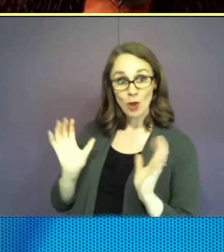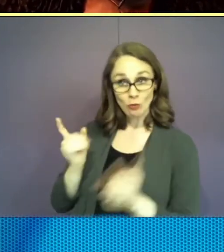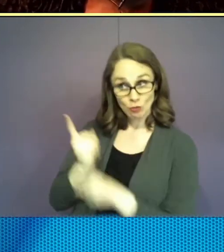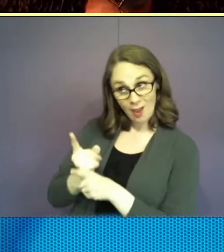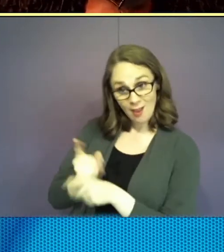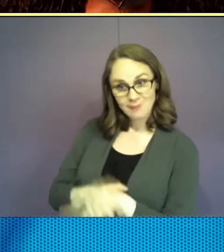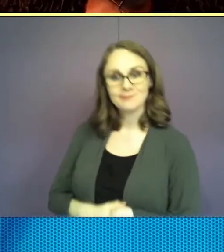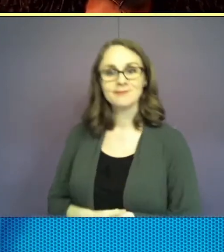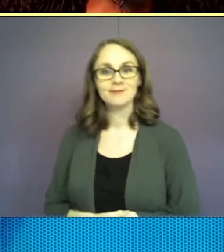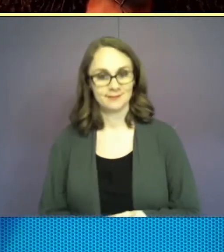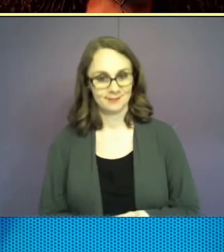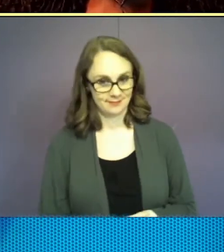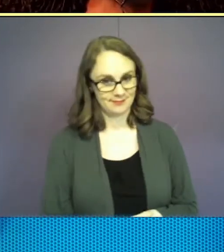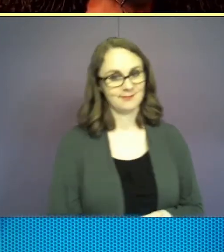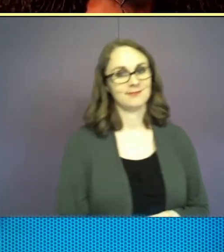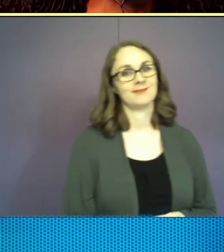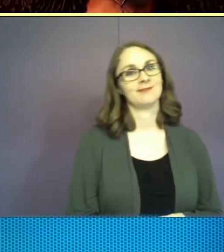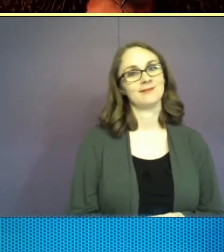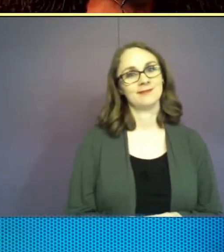right?